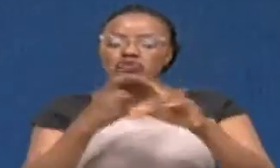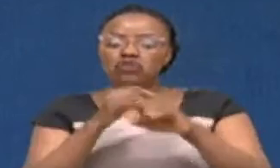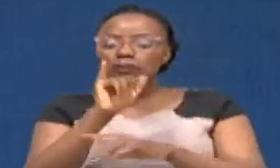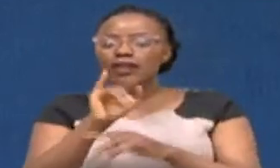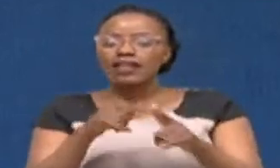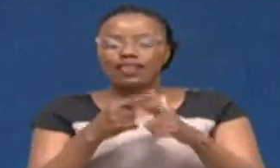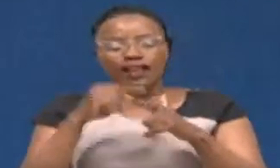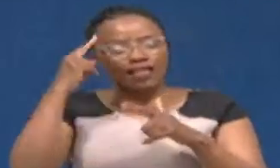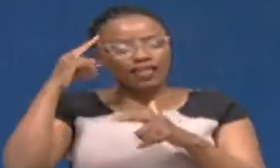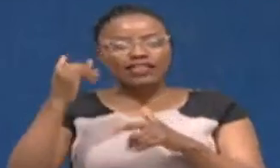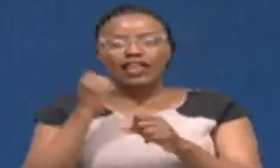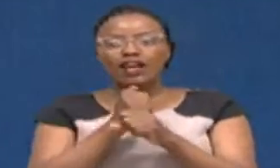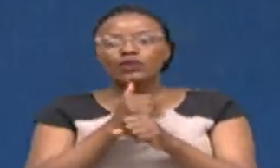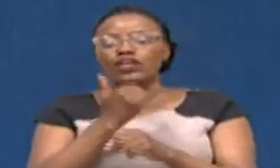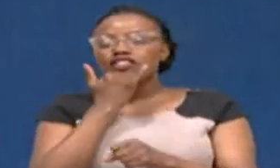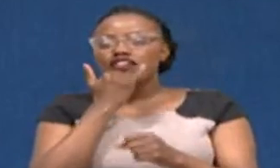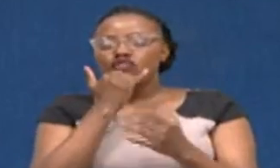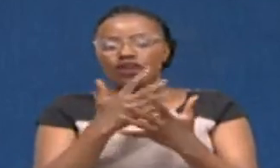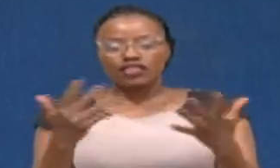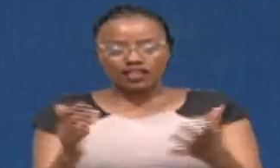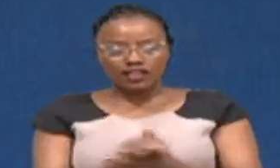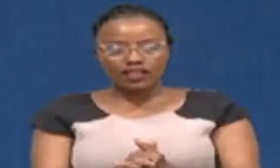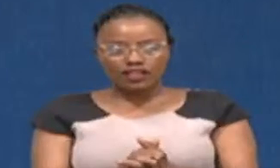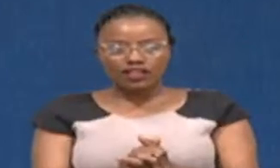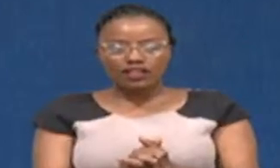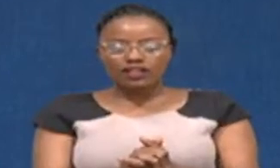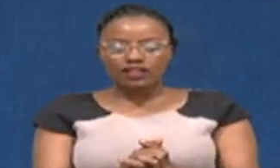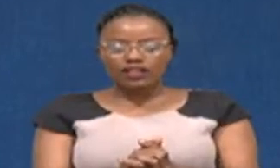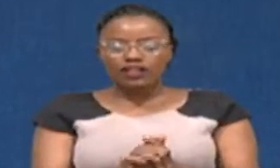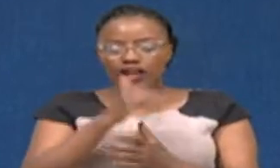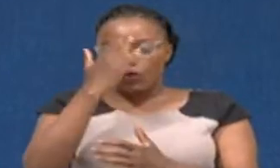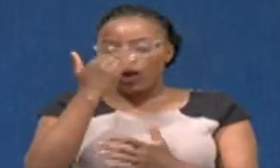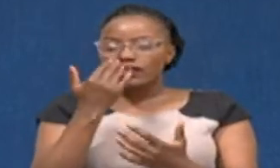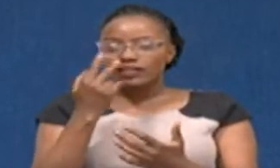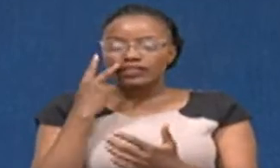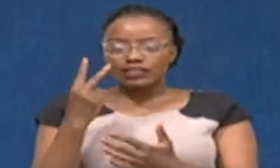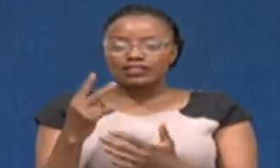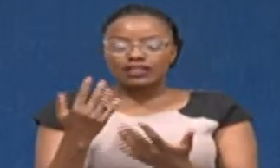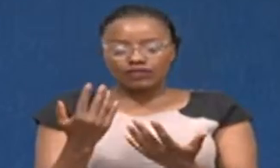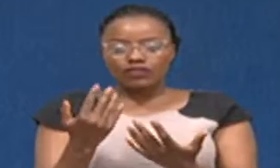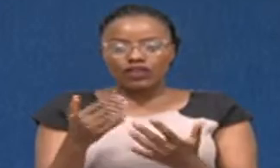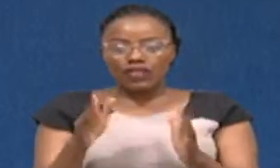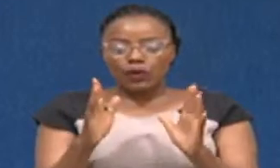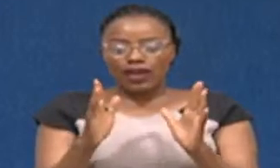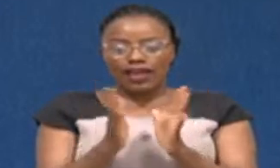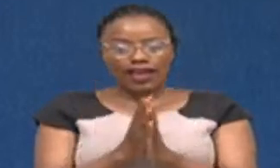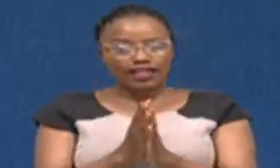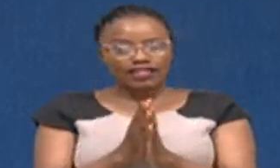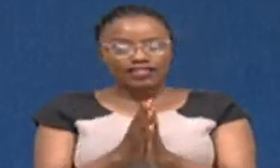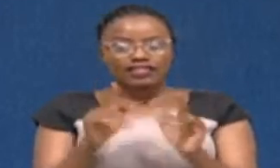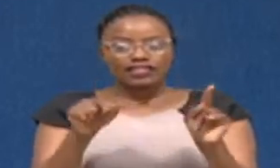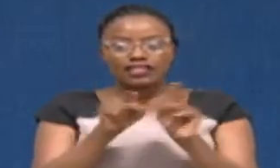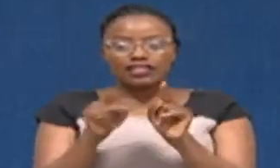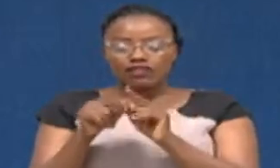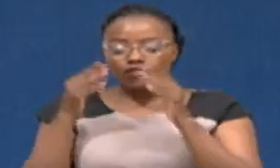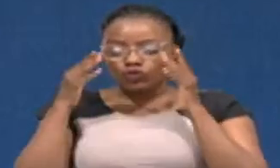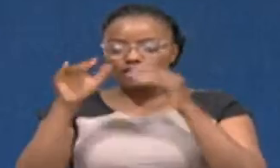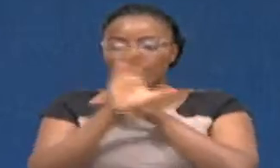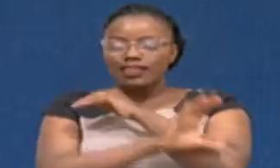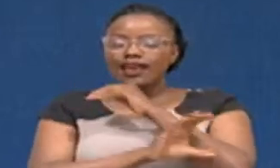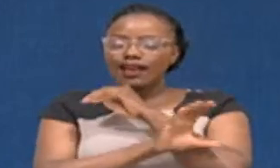I think they are doing the wrong thing. Okay, all right. Because never look this way. Yes. Look across the